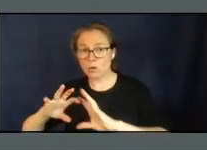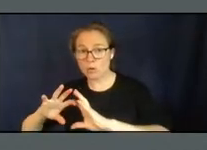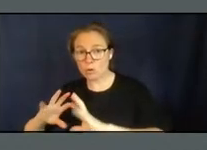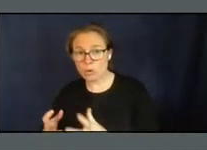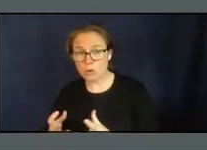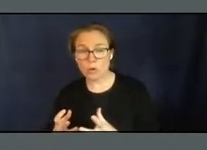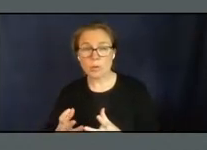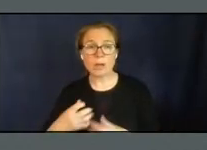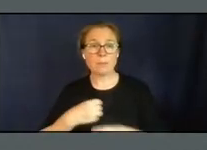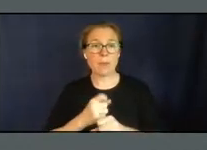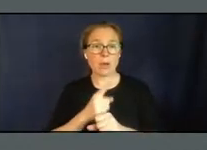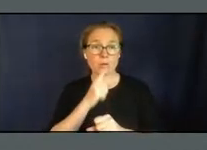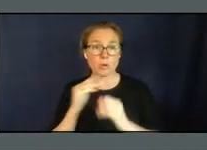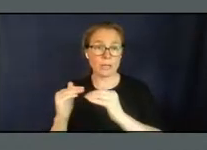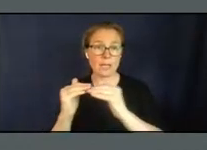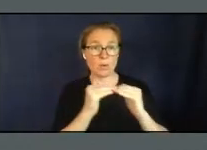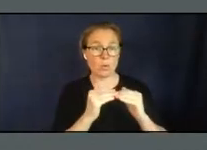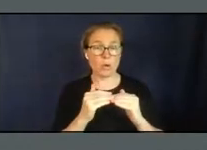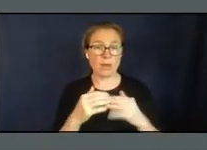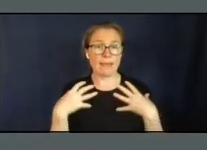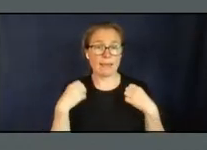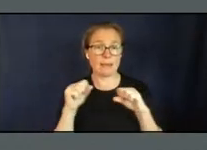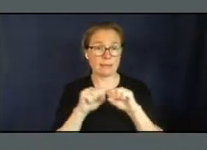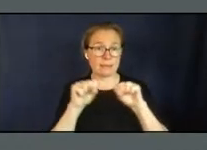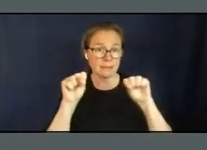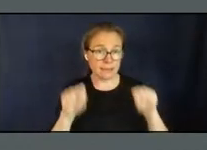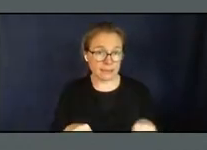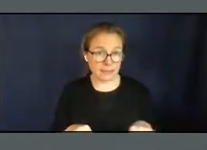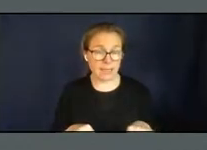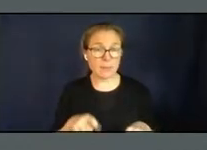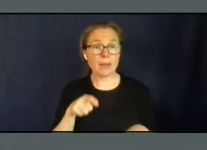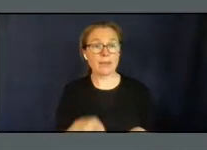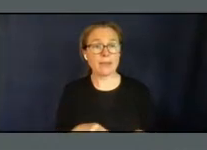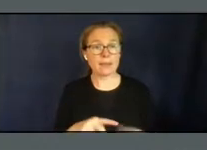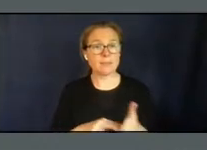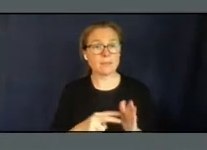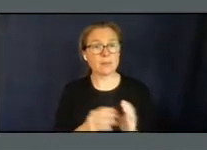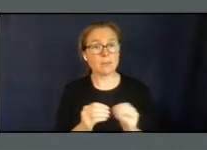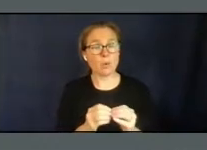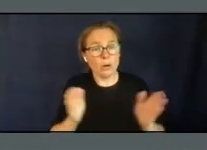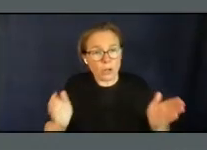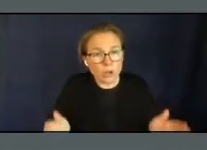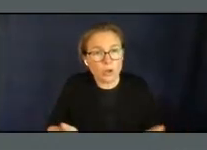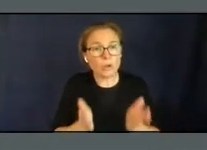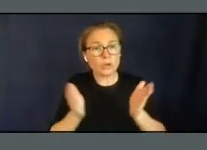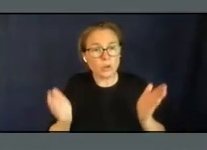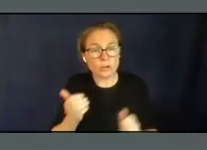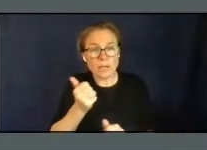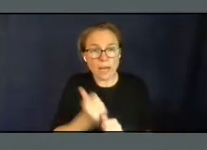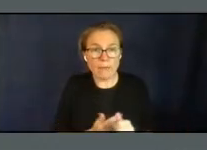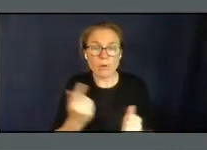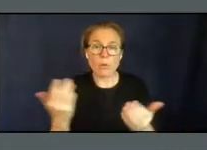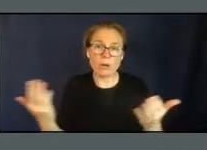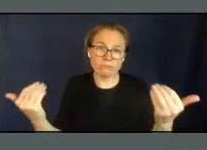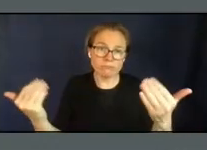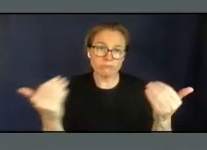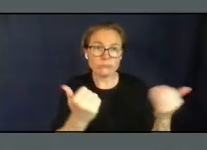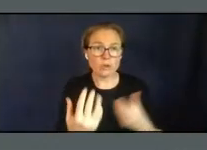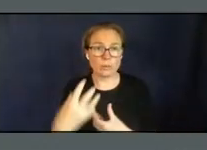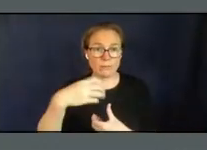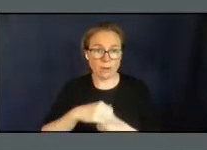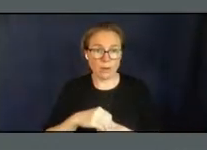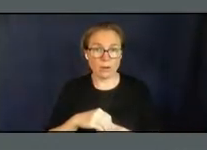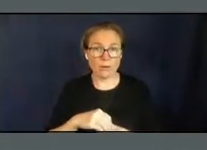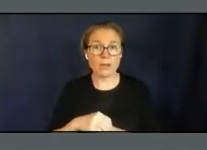in the health system. And this work is beginning to encourage community centeredness. And the OHSU Vaccine